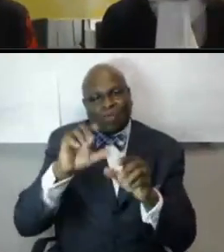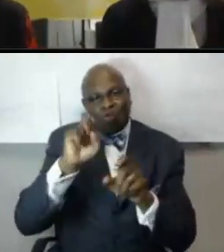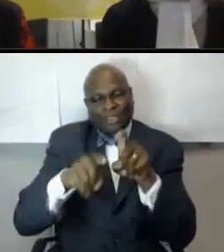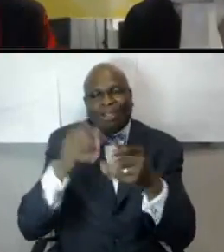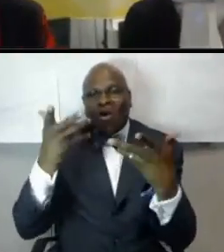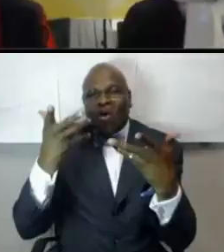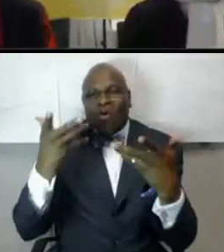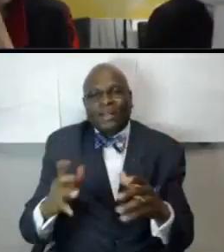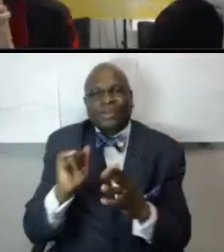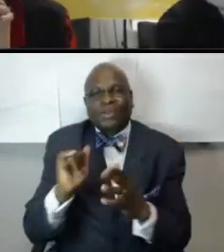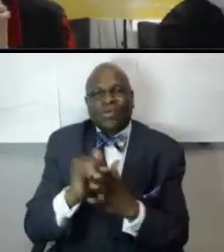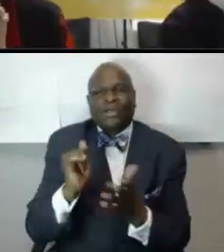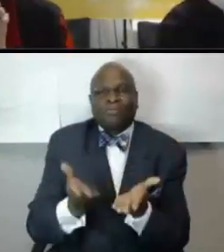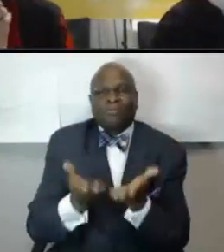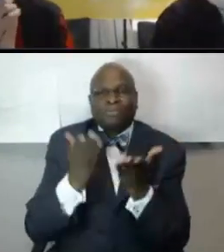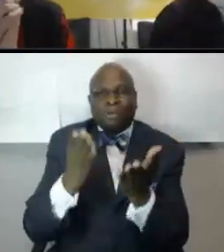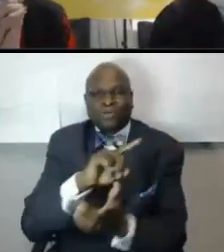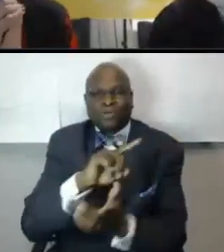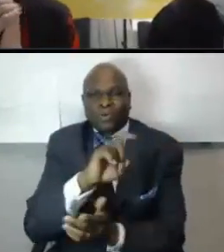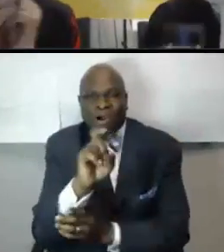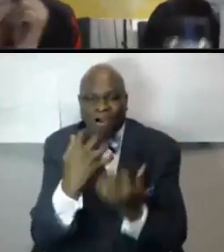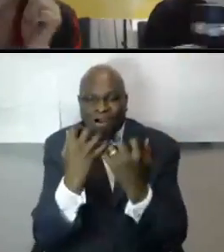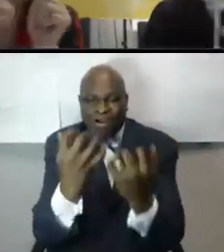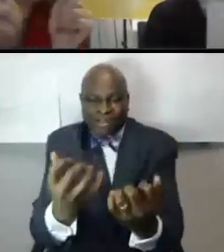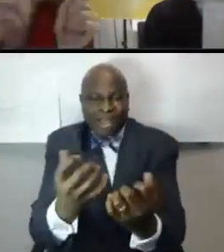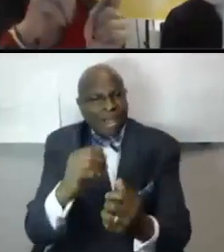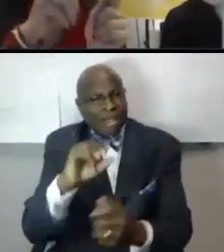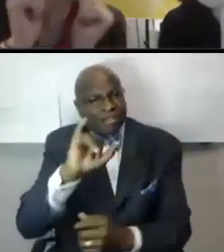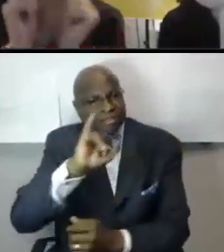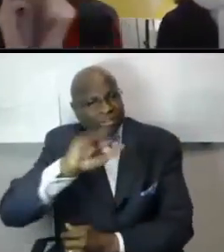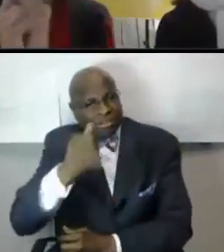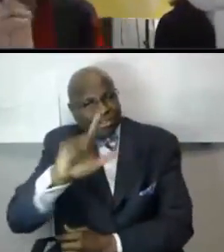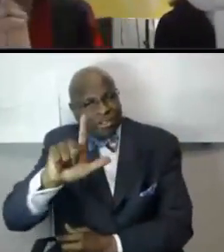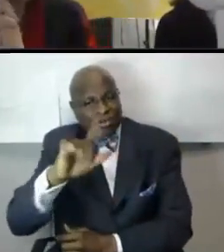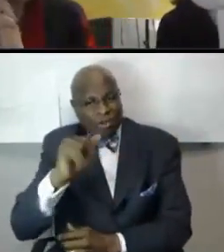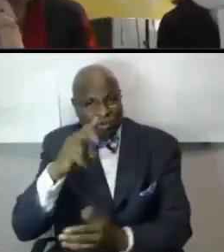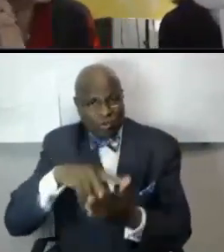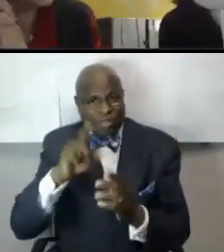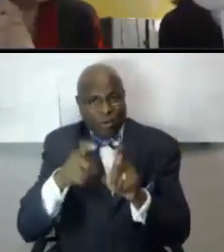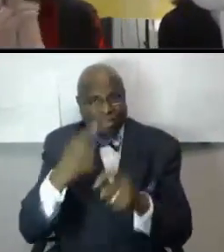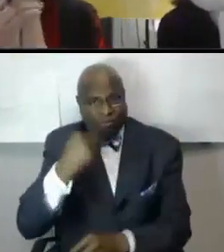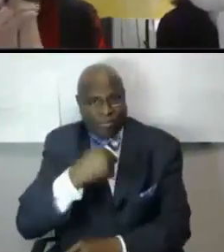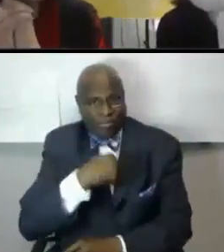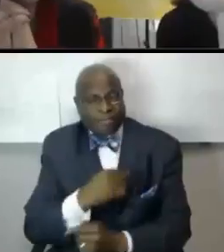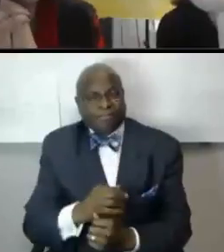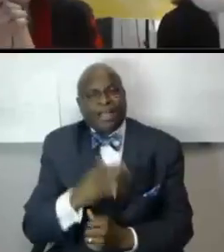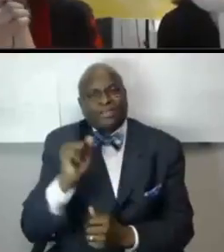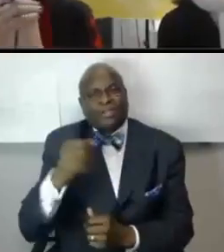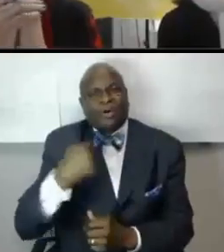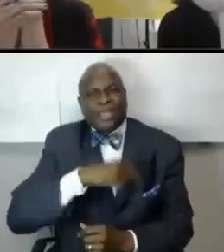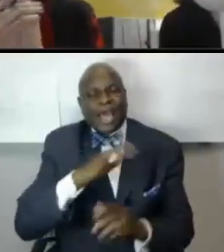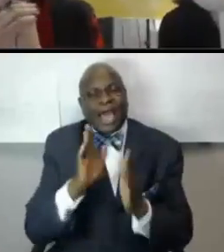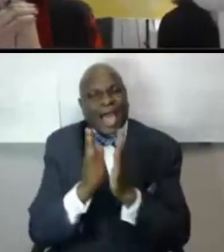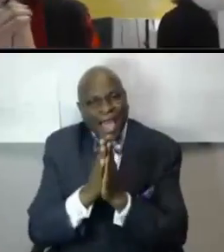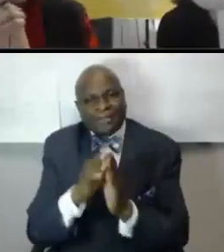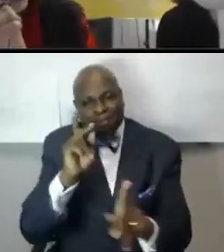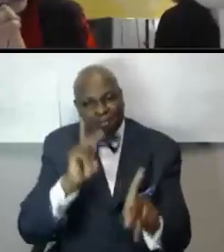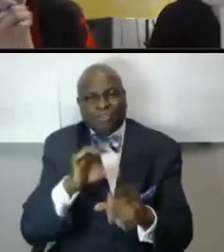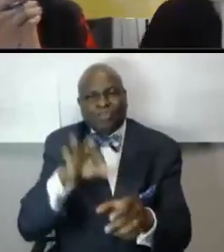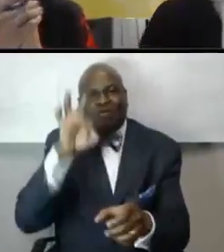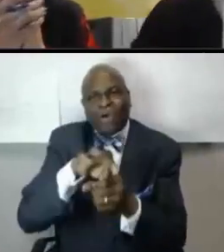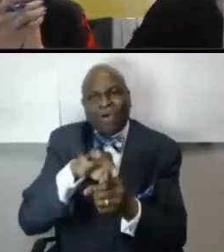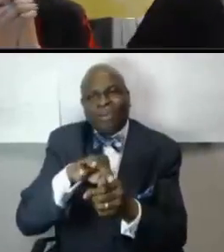that we want to pose to the audience. And Jill, I was wondering if you would read those questions out so that we can ask people to